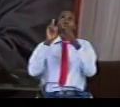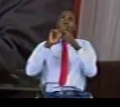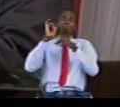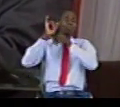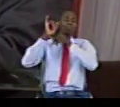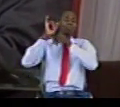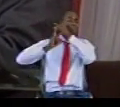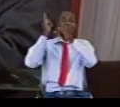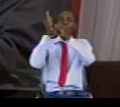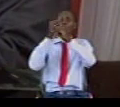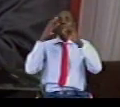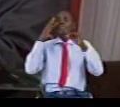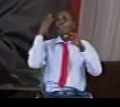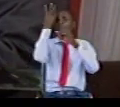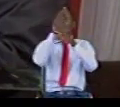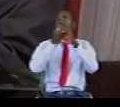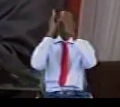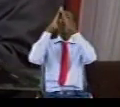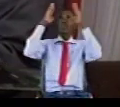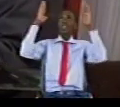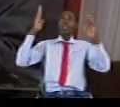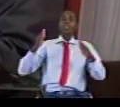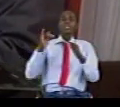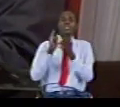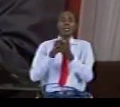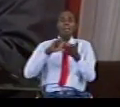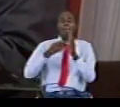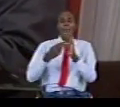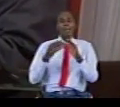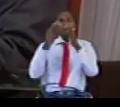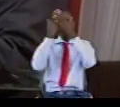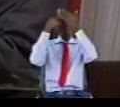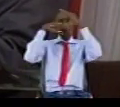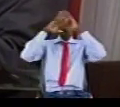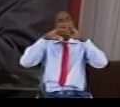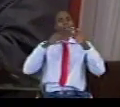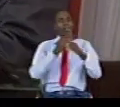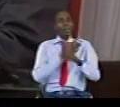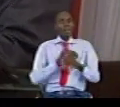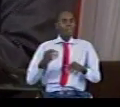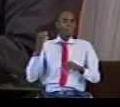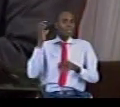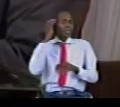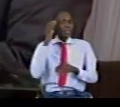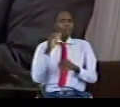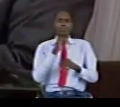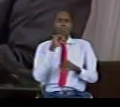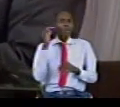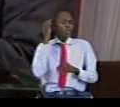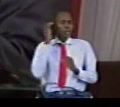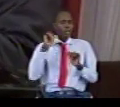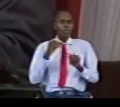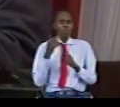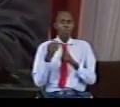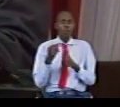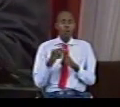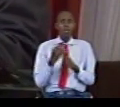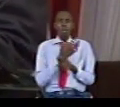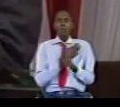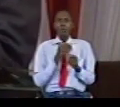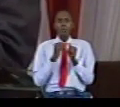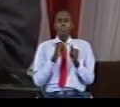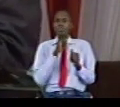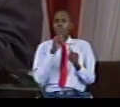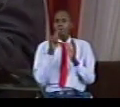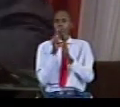for heaven. He was caught up into paradise, and he heard unspeakable words, which it is not lawful for a